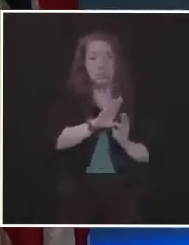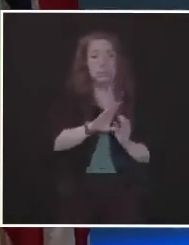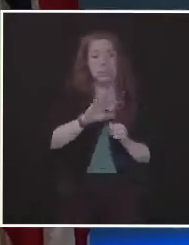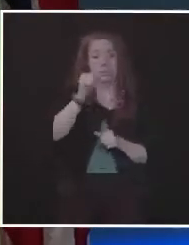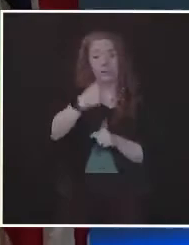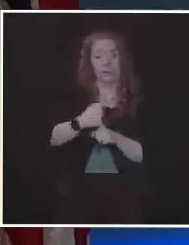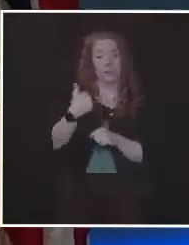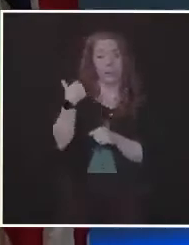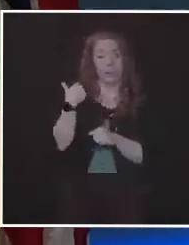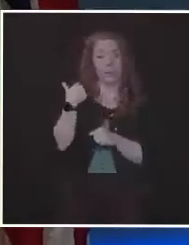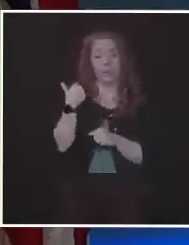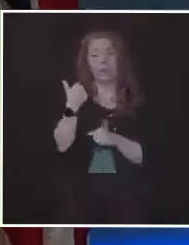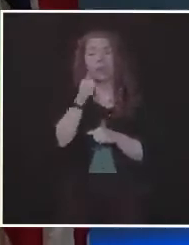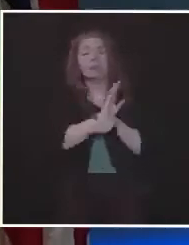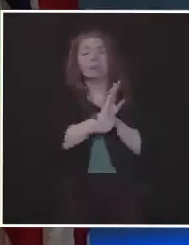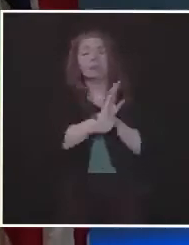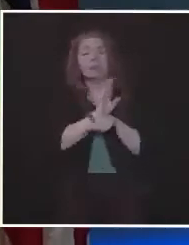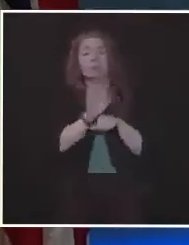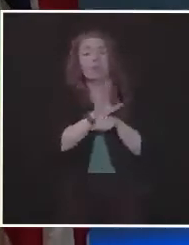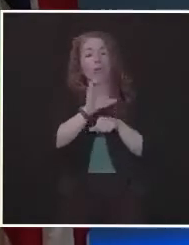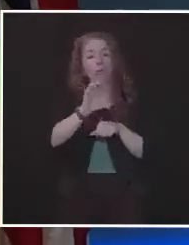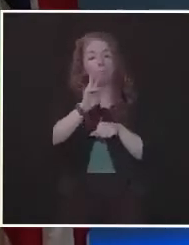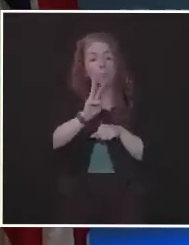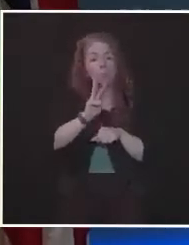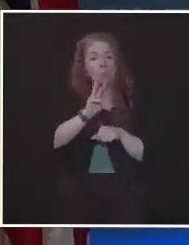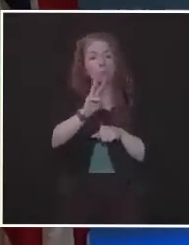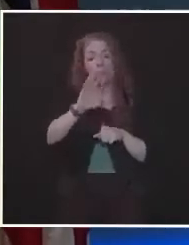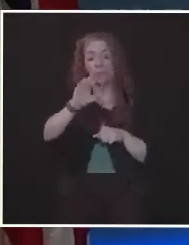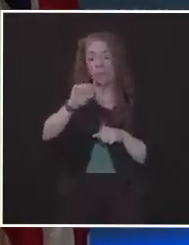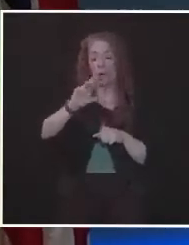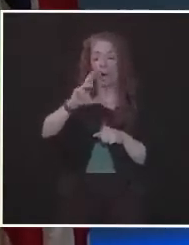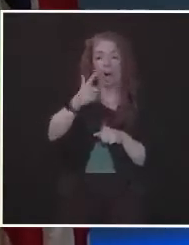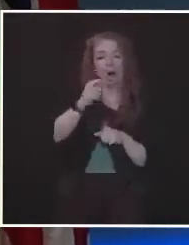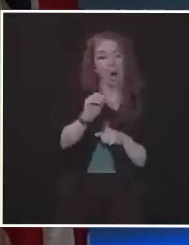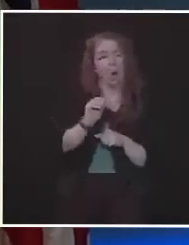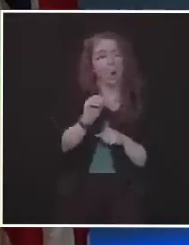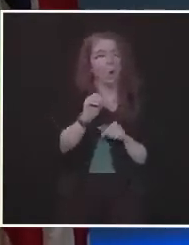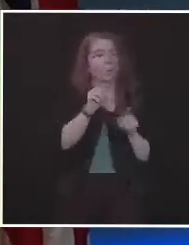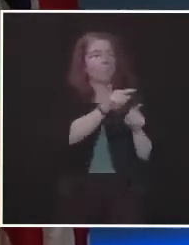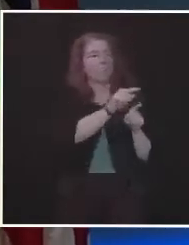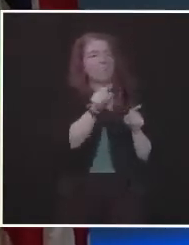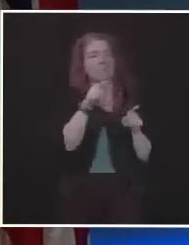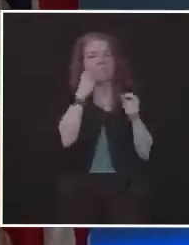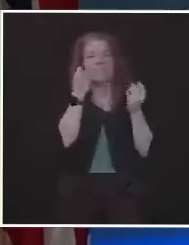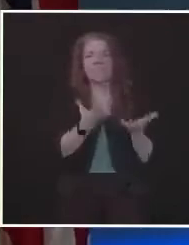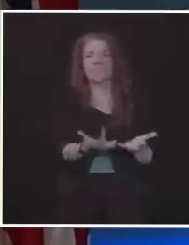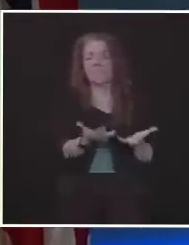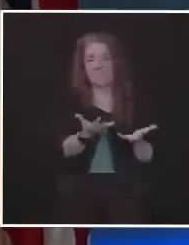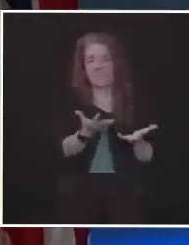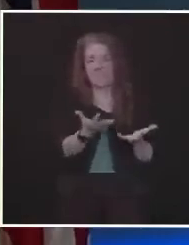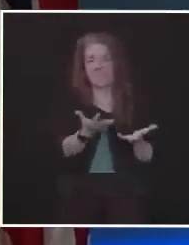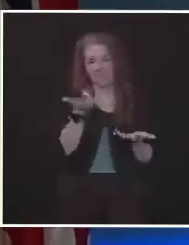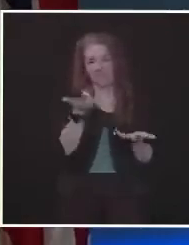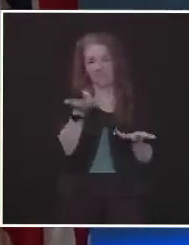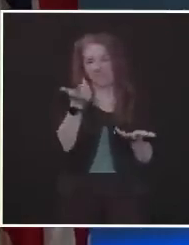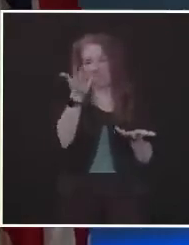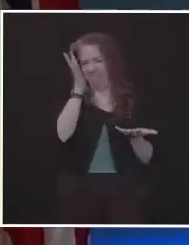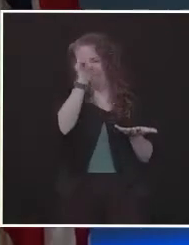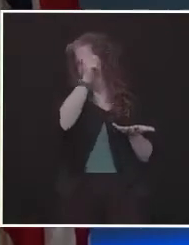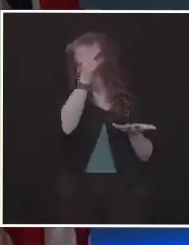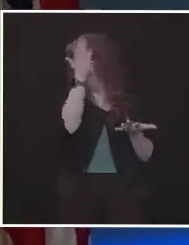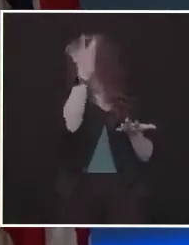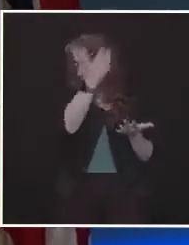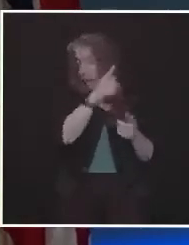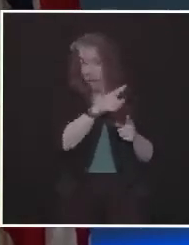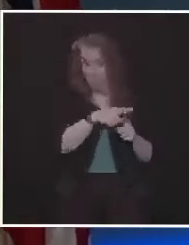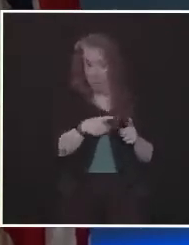crew and cargo programs seemed so far off, but the proof's in the pudding. Just last week, we saw